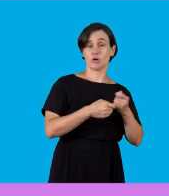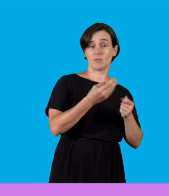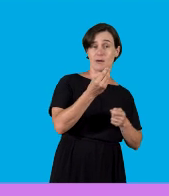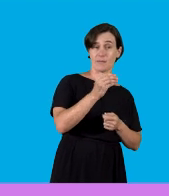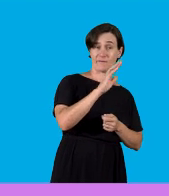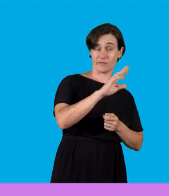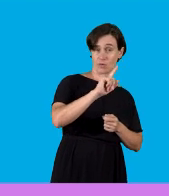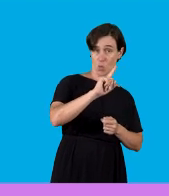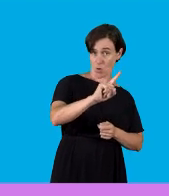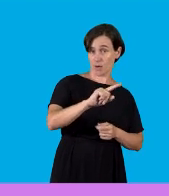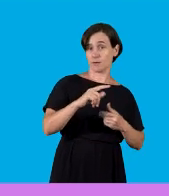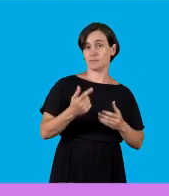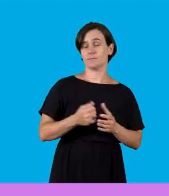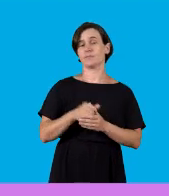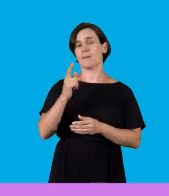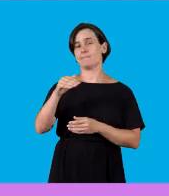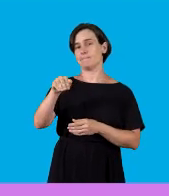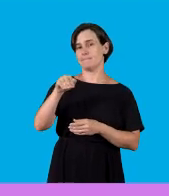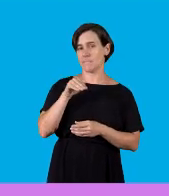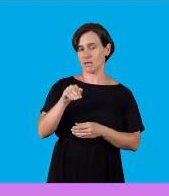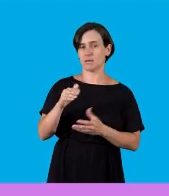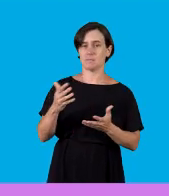between 51 and